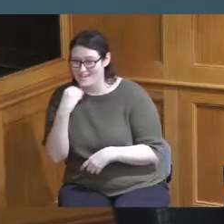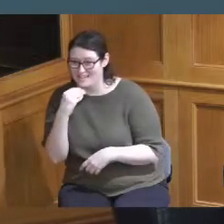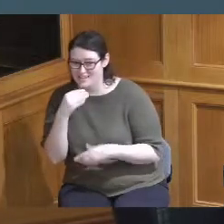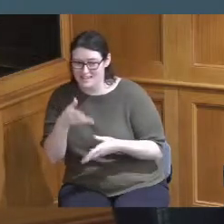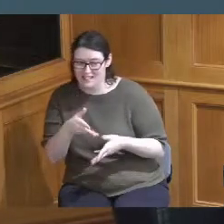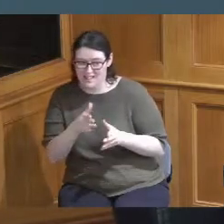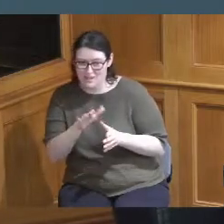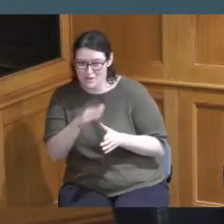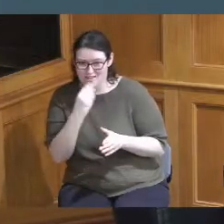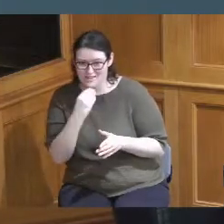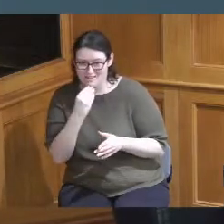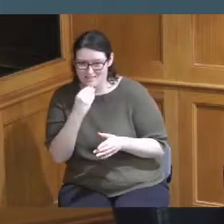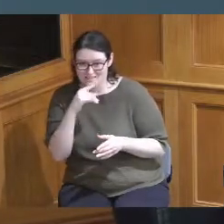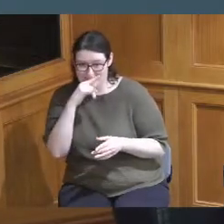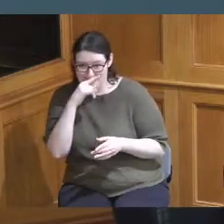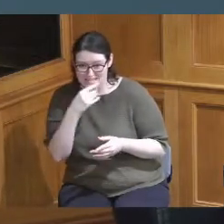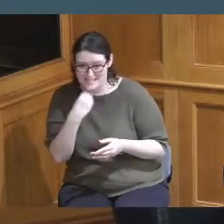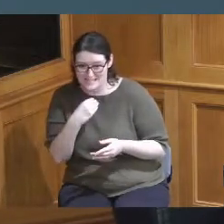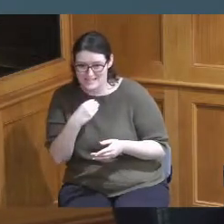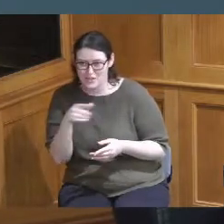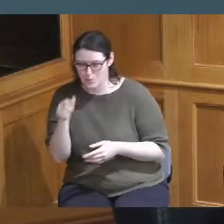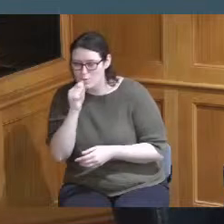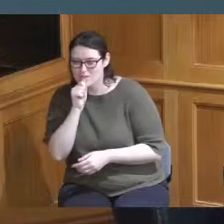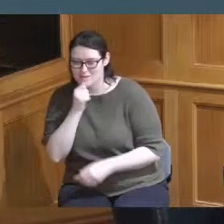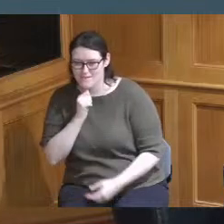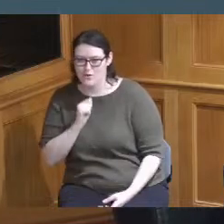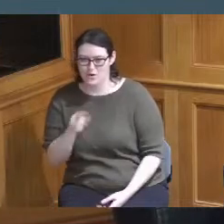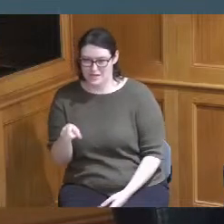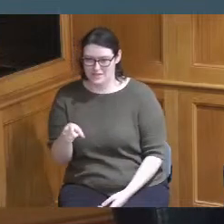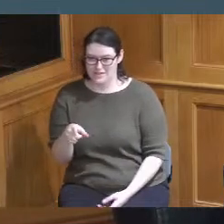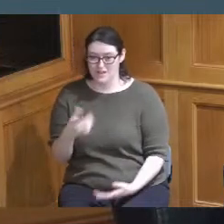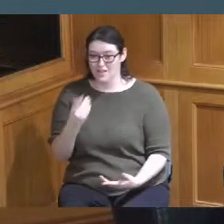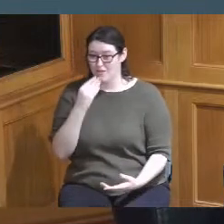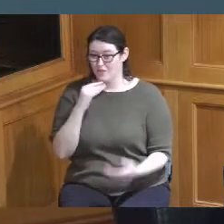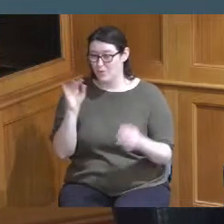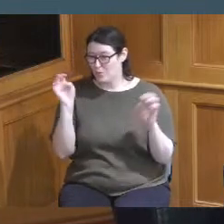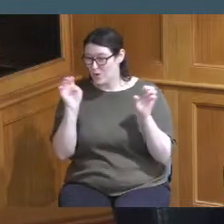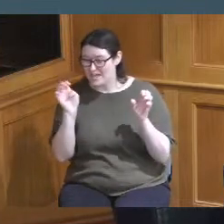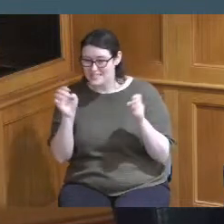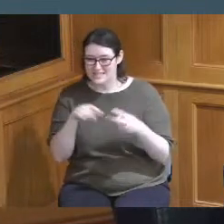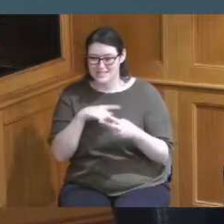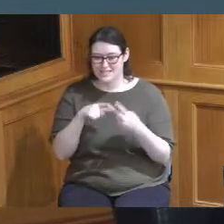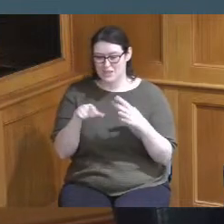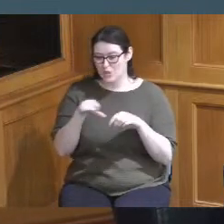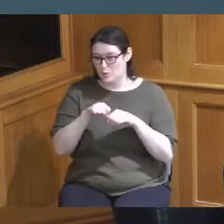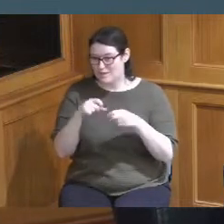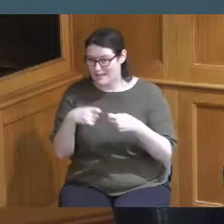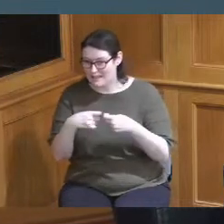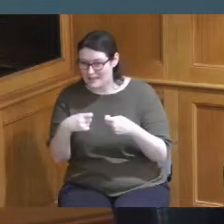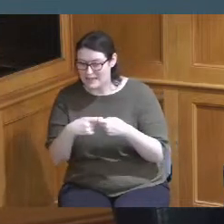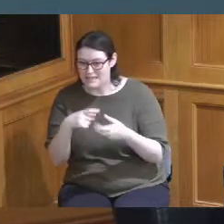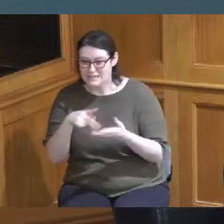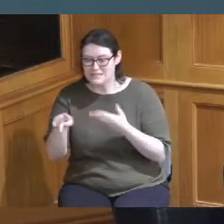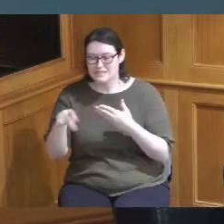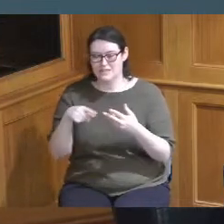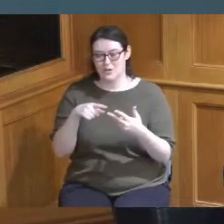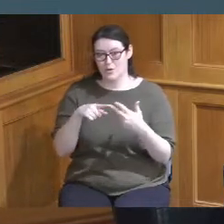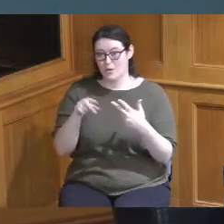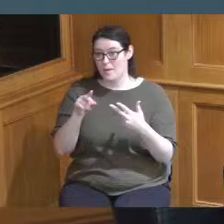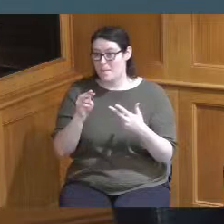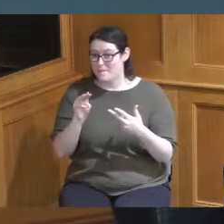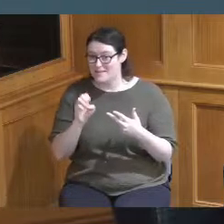suffering. Right now, from as we said, the rising food prices, utilities, a possible rate increase through